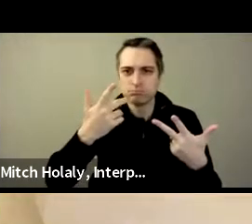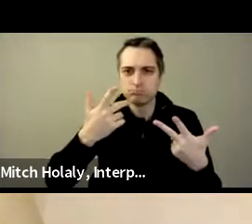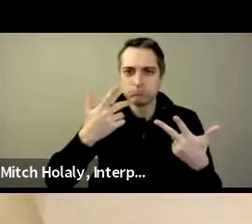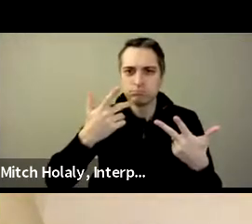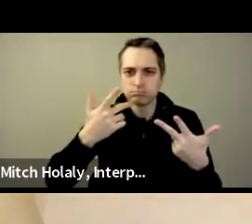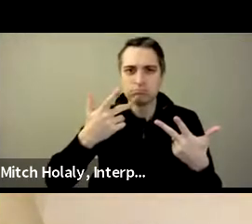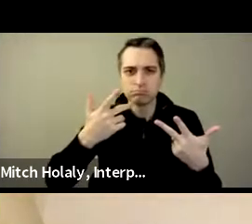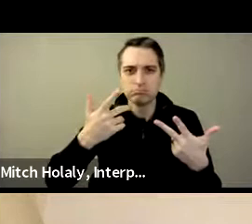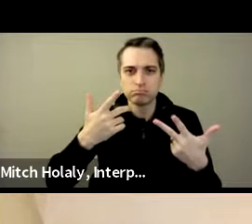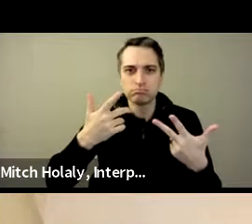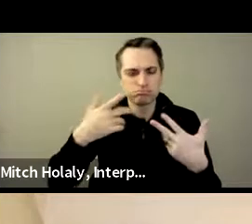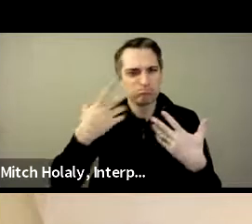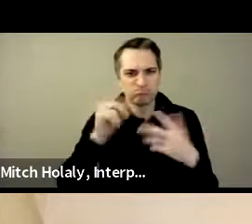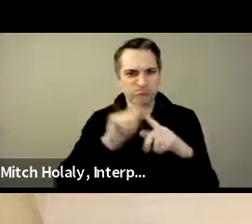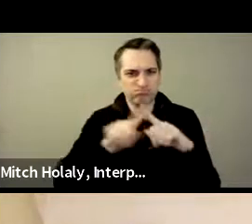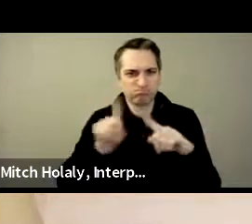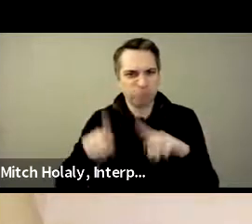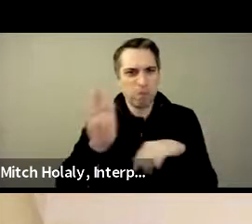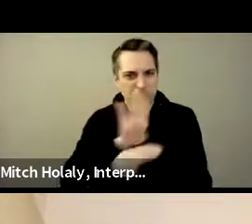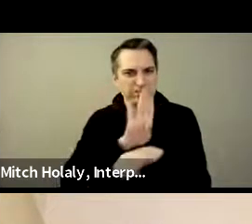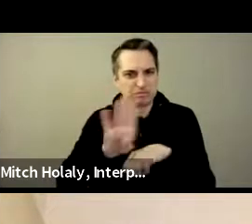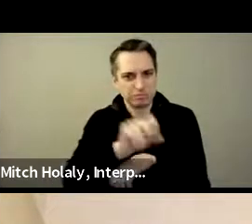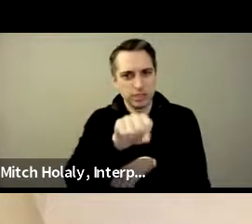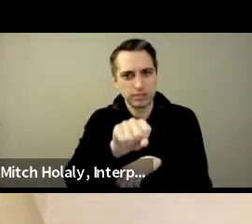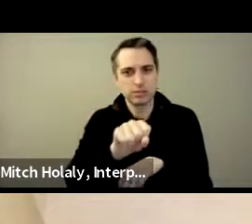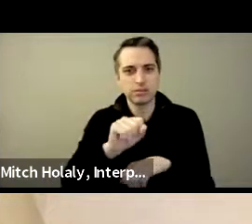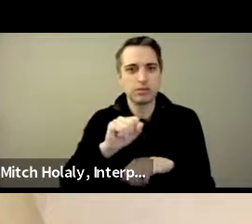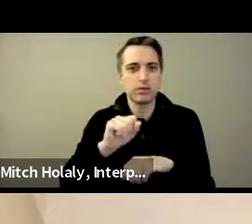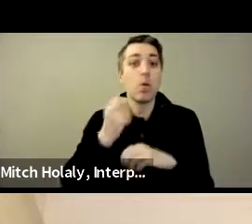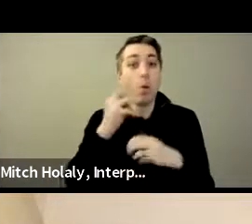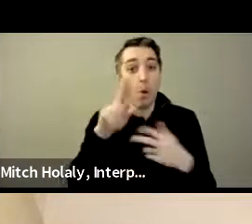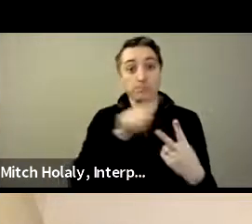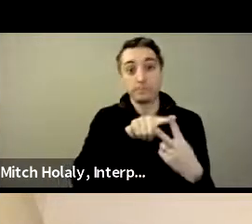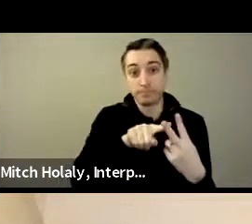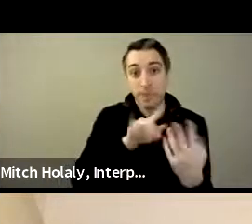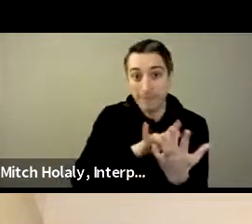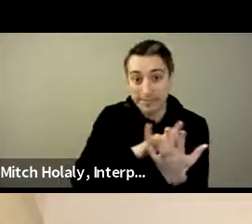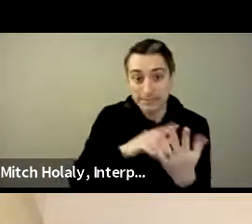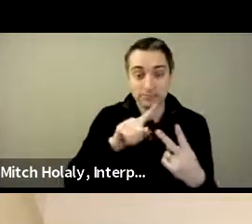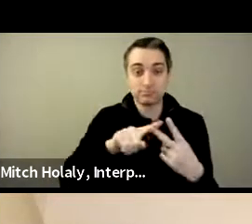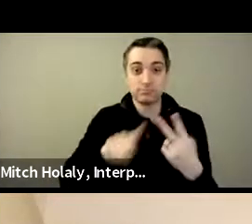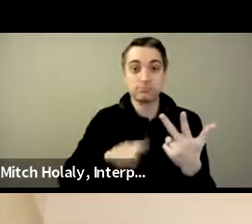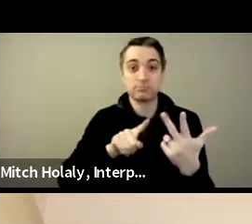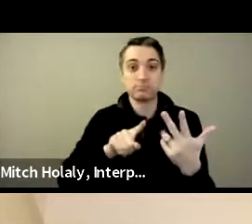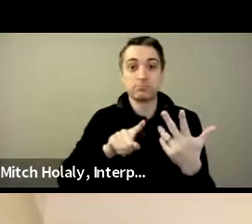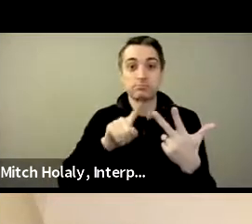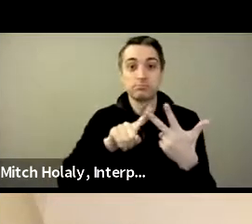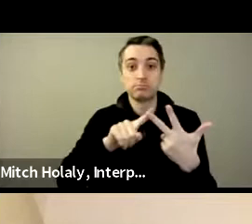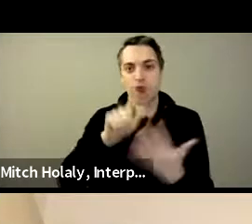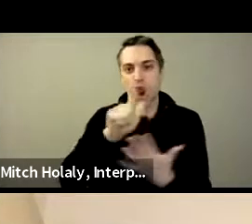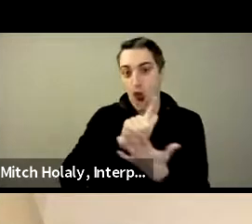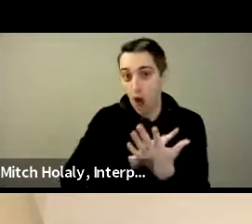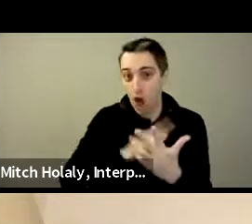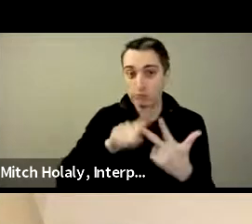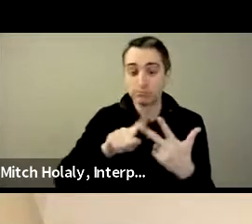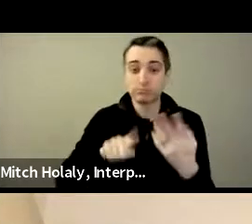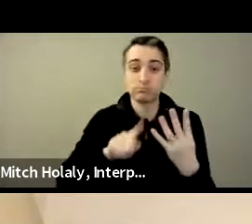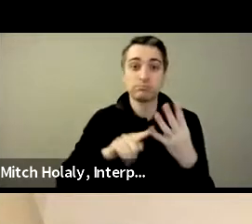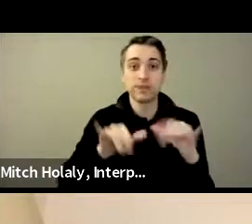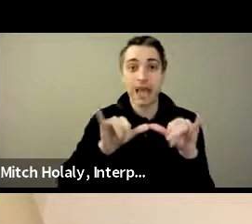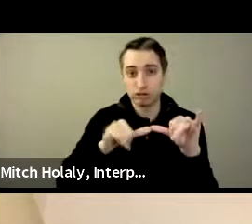And in terms of from a professional perspective, medicine, law, engineering, and building, real estate, sure,